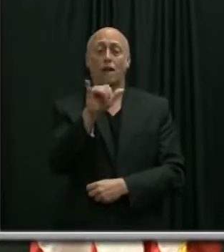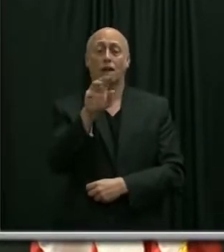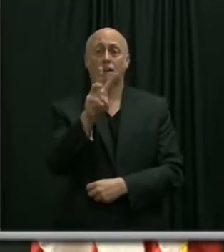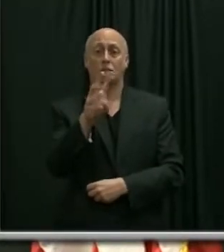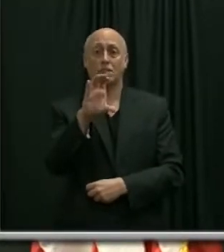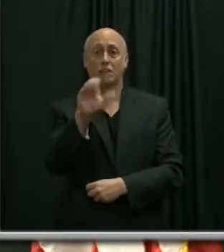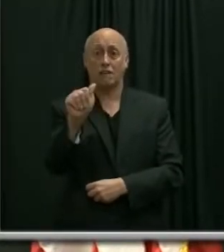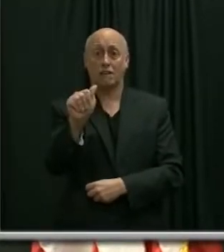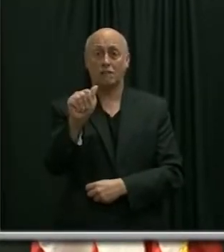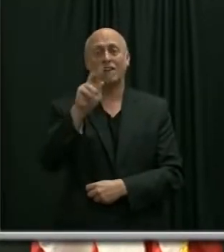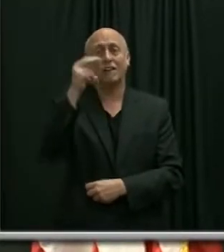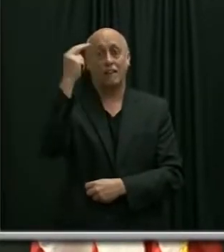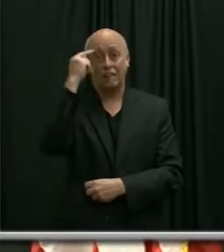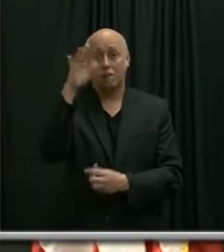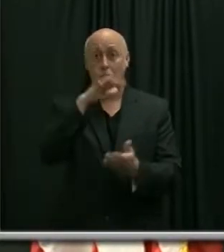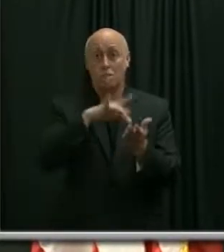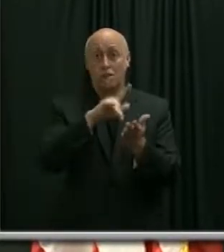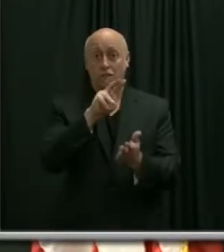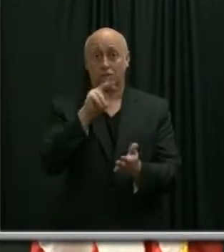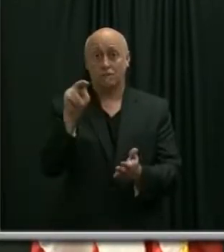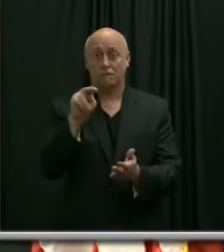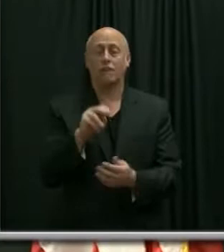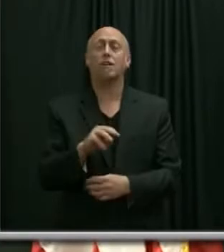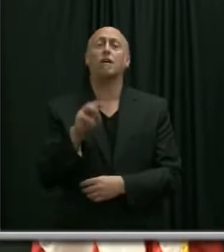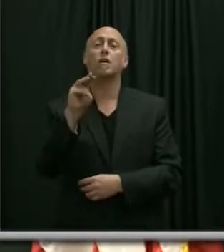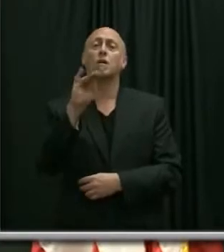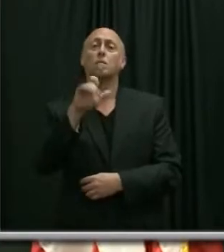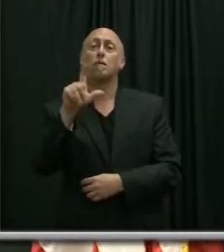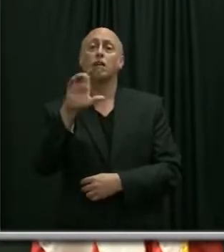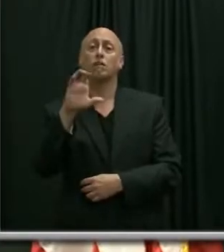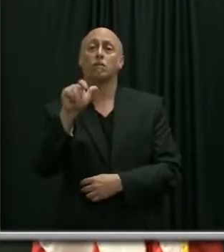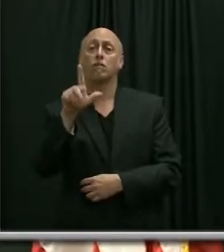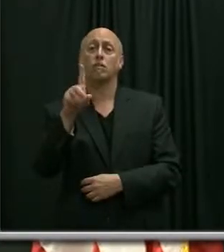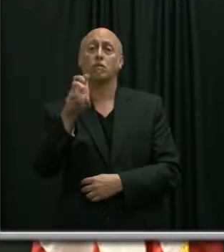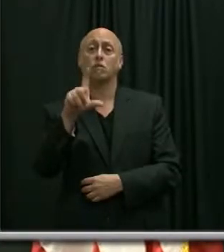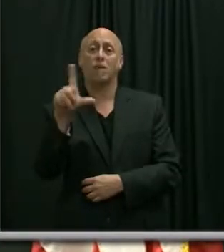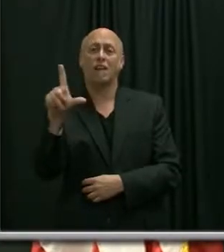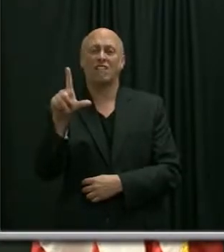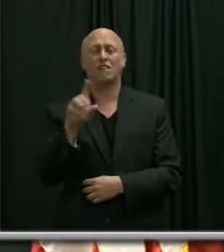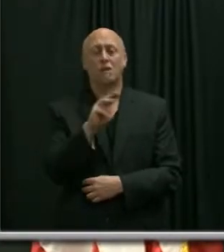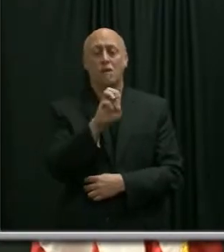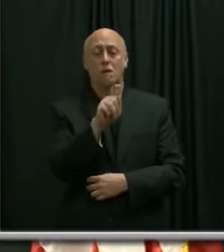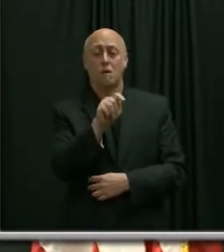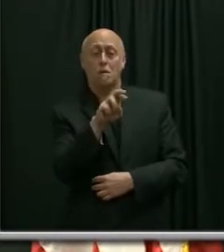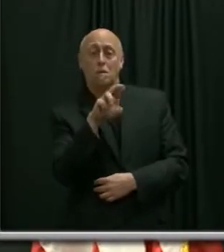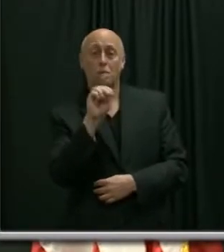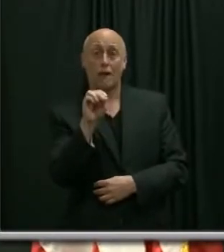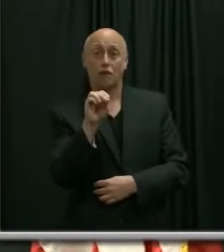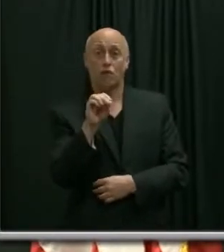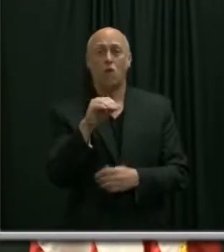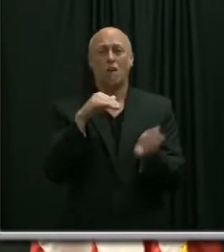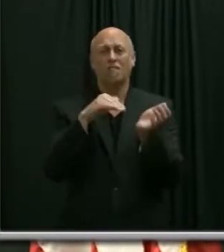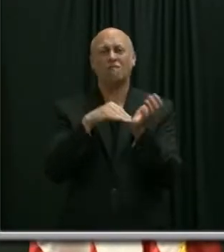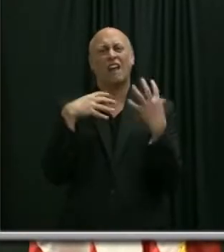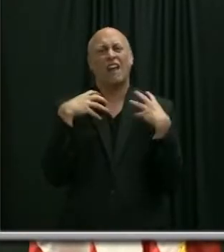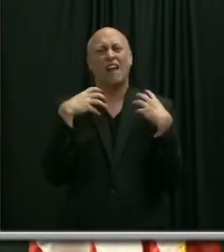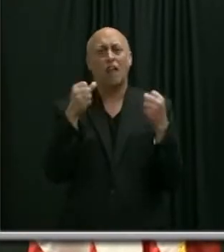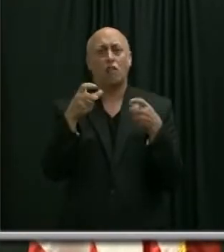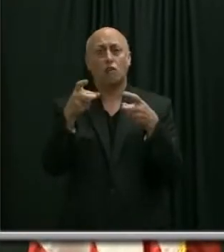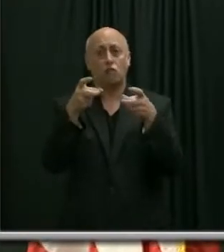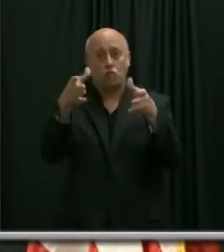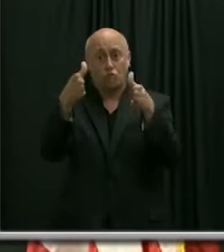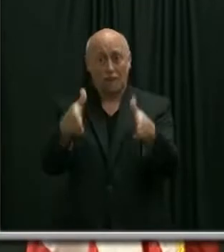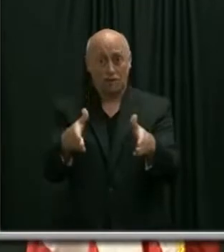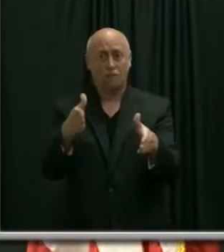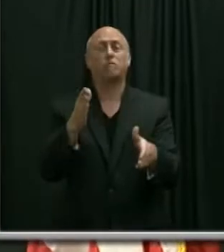Middle Tennessee. Dr. Michael Codwell, Metro's Public Health Director, is here with us to help answer your questions.